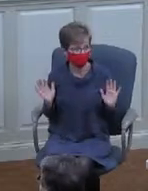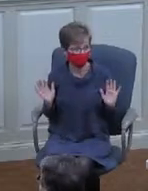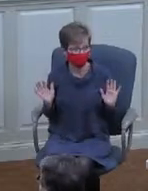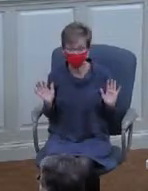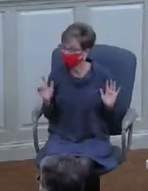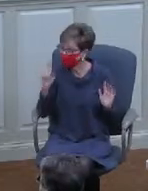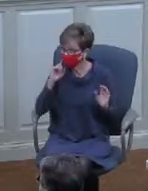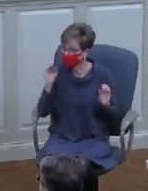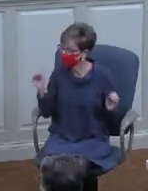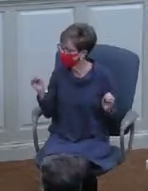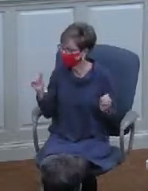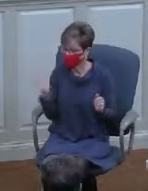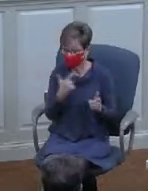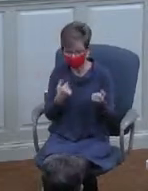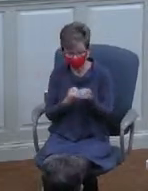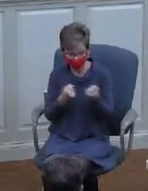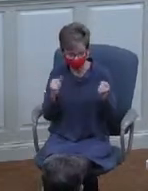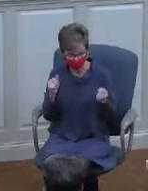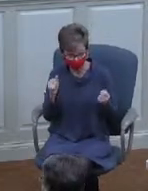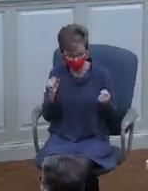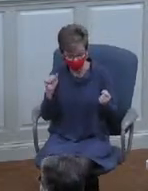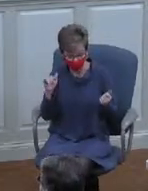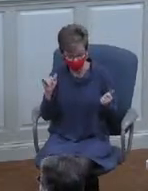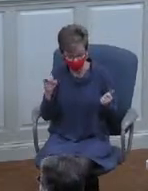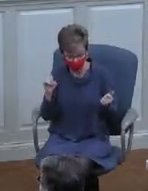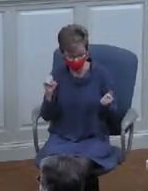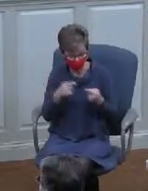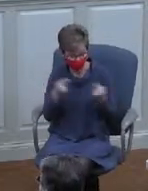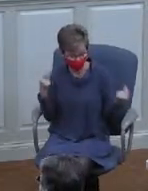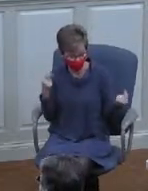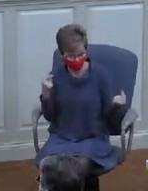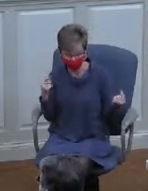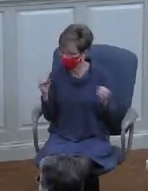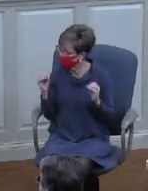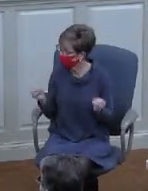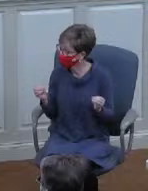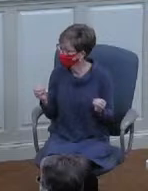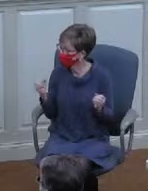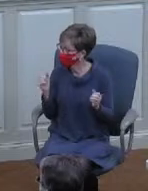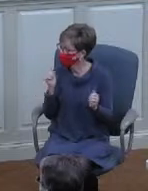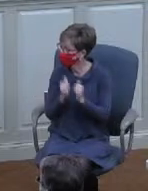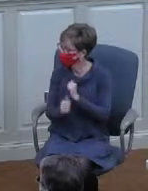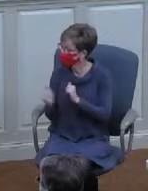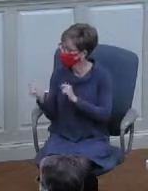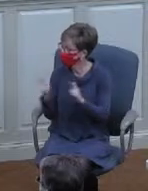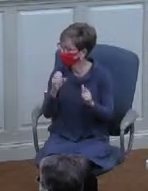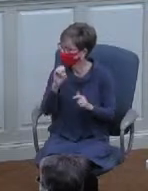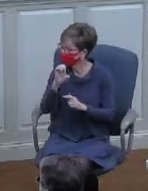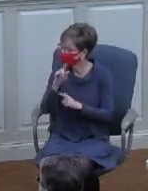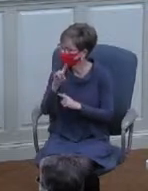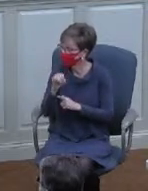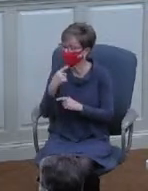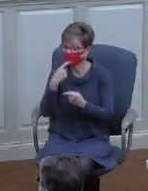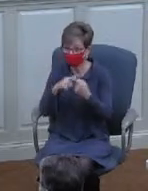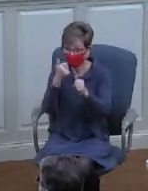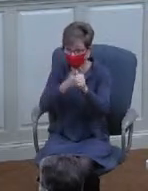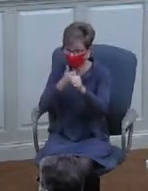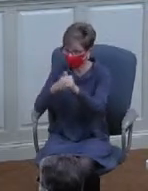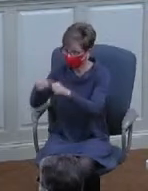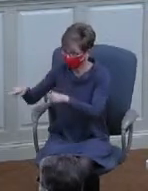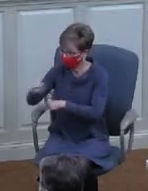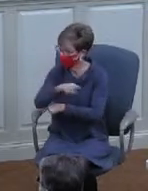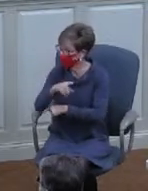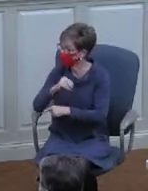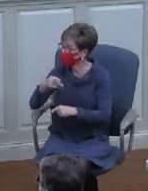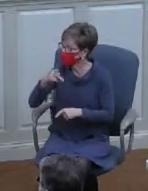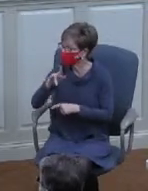Seeing none, all in favor say aye. Aye. Opposed, like sign. We are in executive session. I will say to each of you and to the public, if you would like a